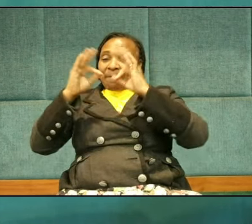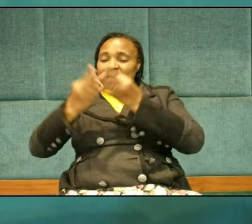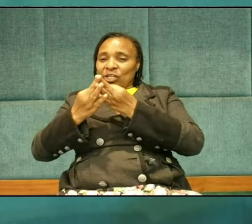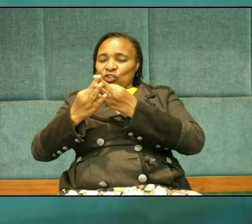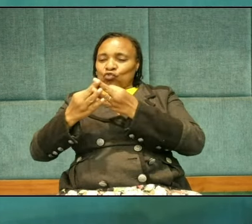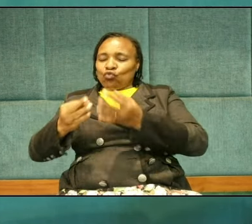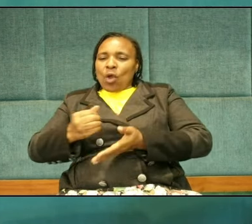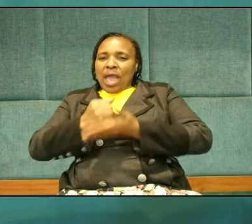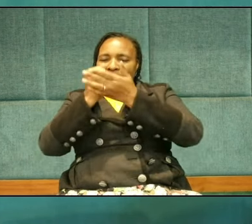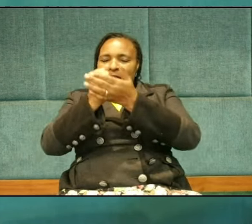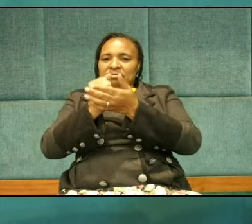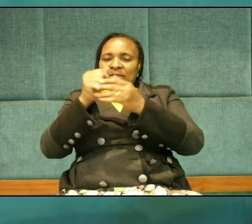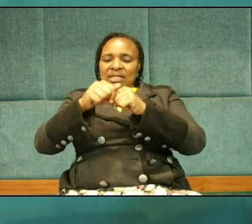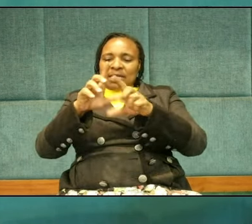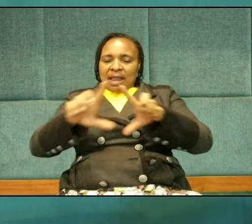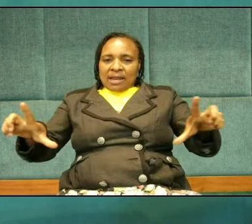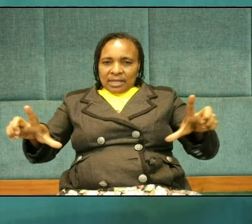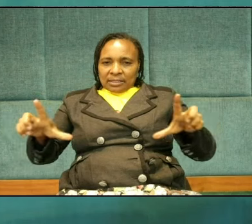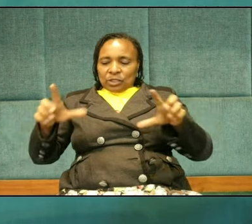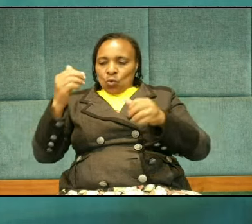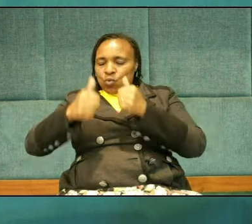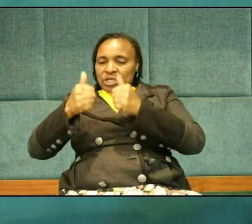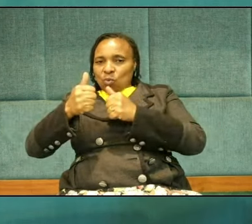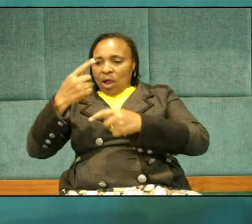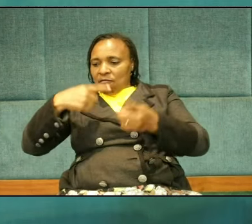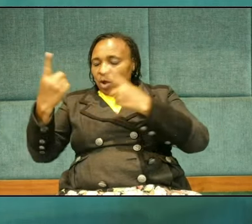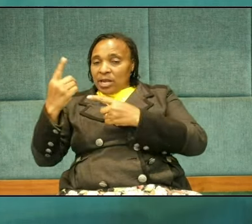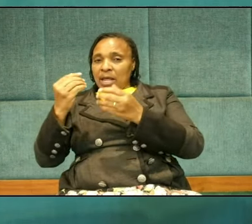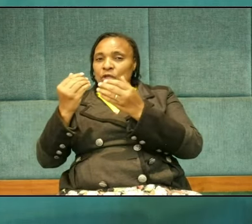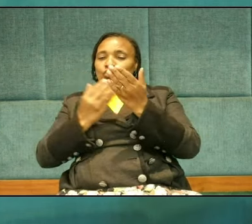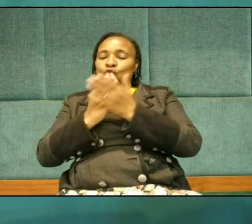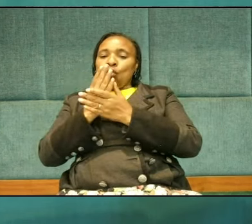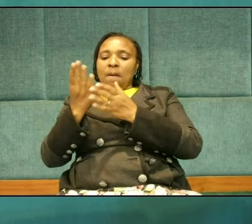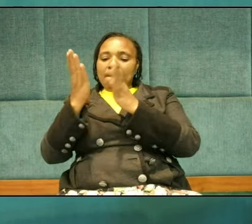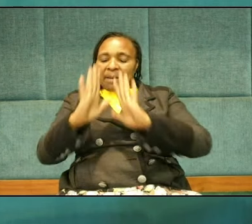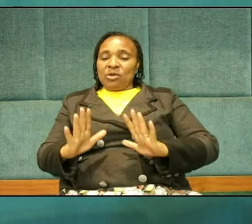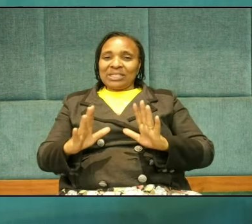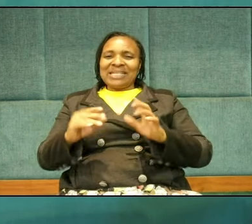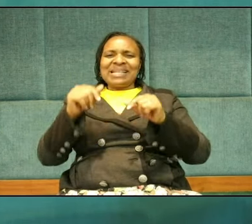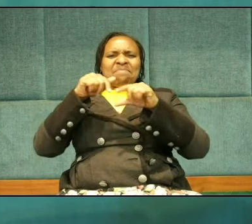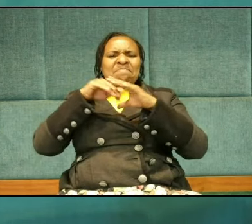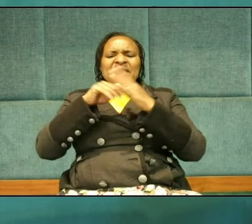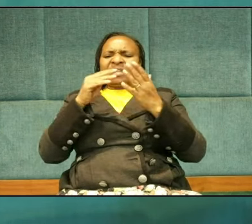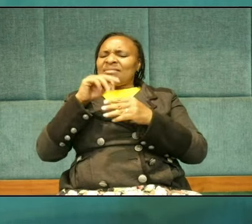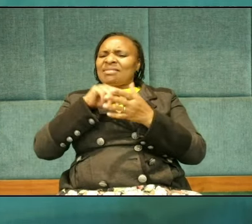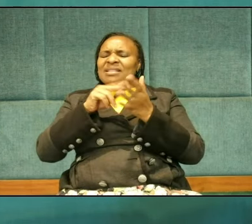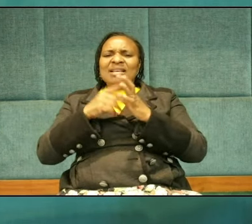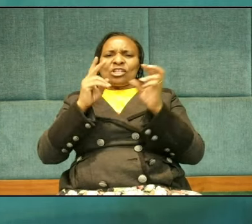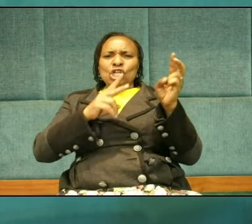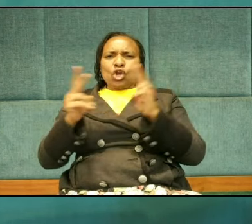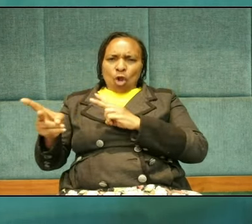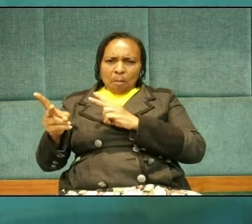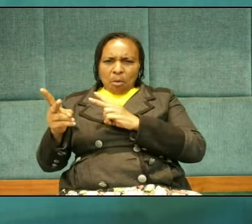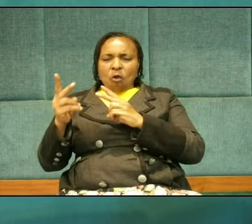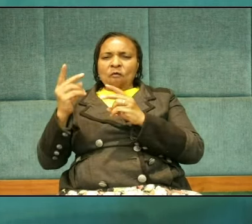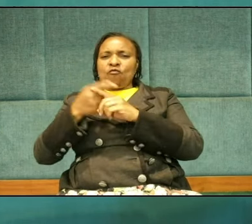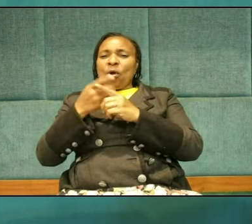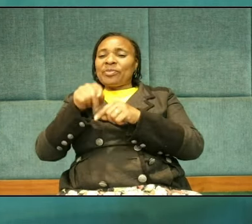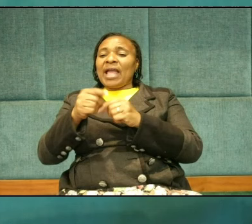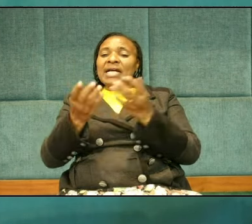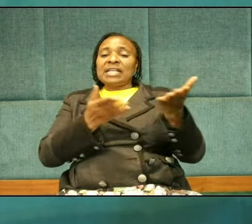those lands conquered by the Babylonians. This was a common practice in antiquity. By the food they were given,